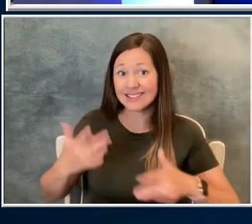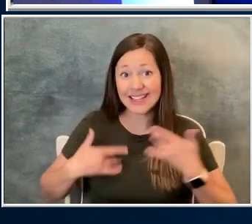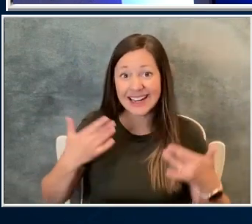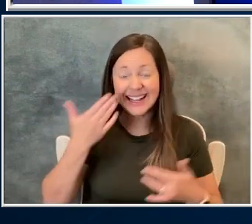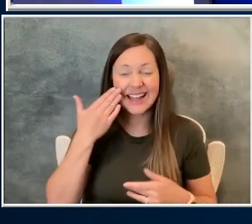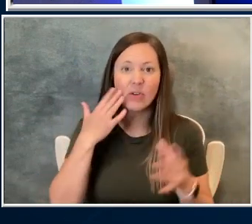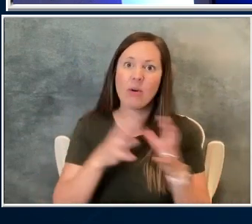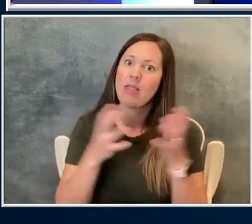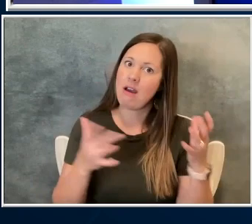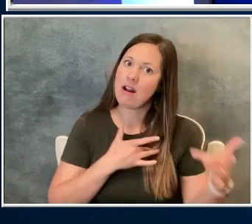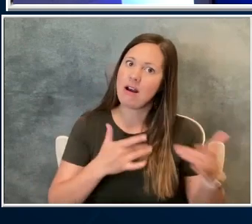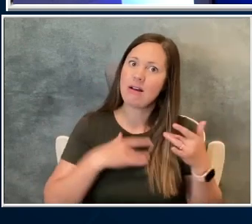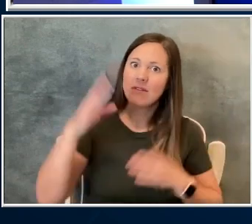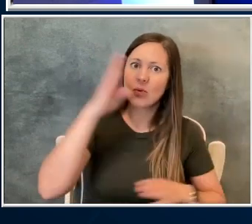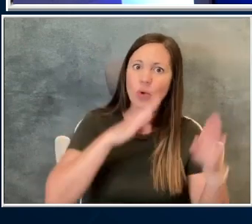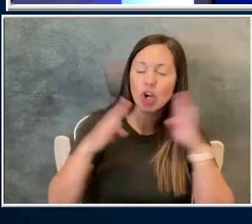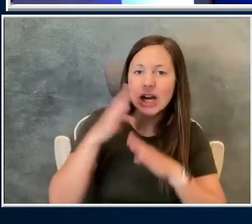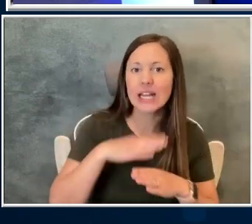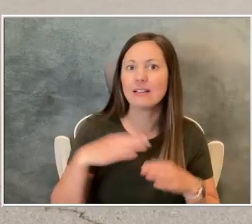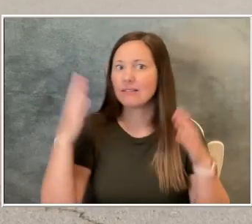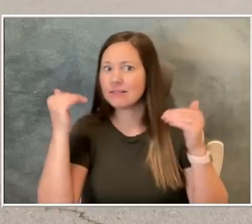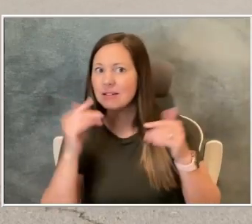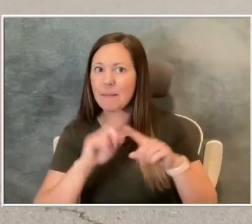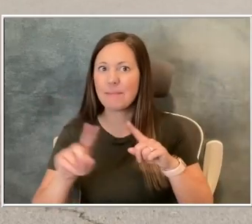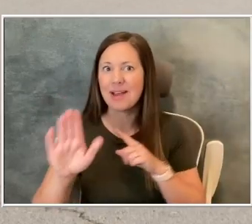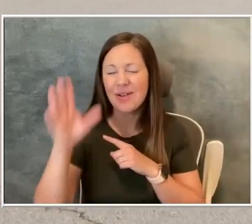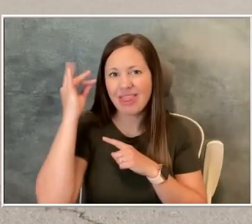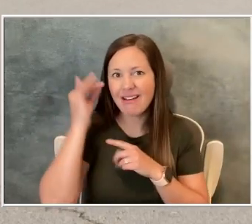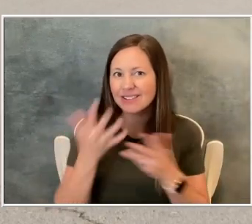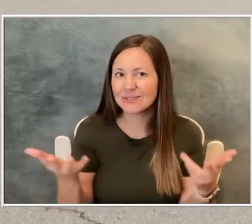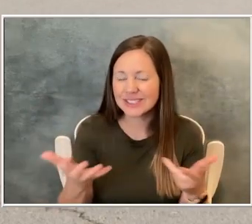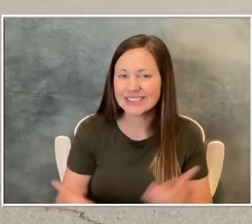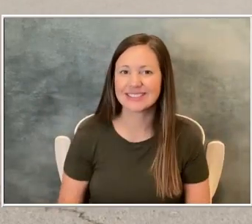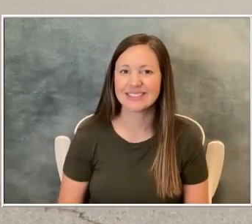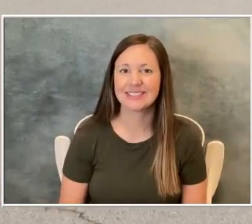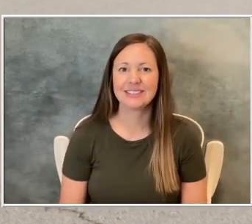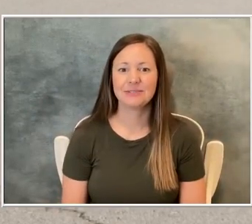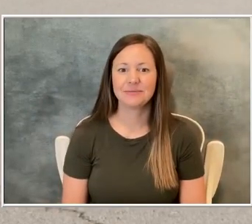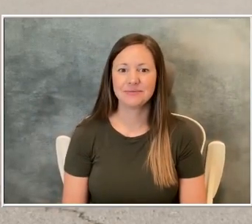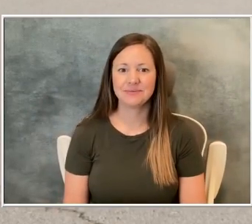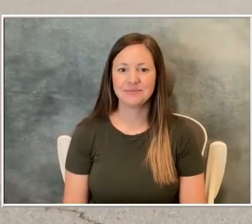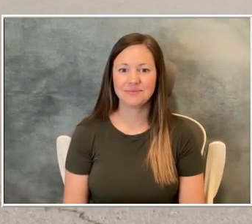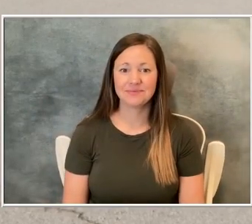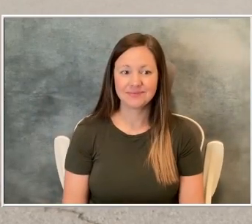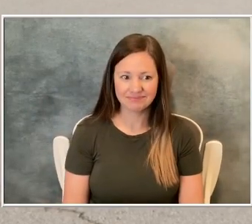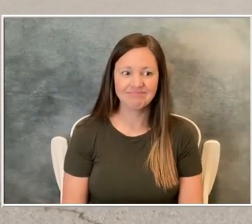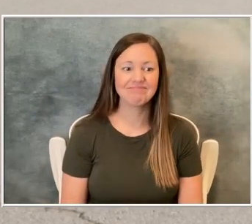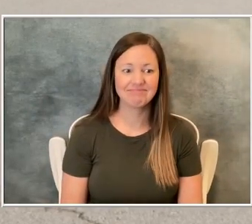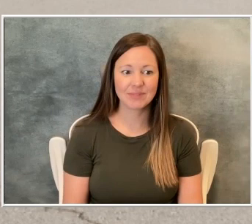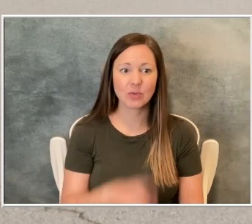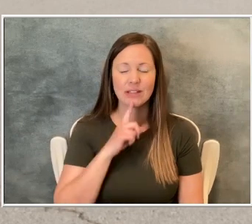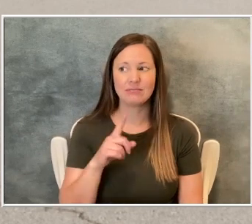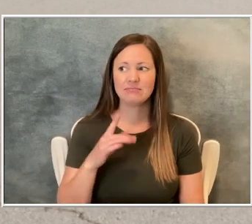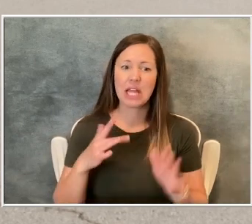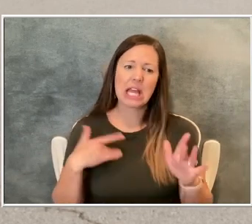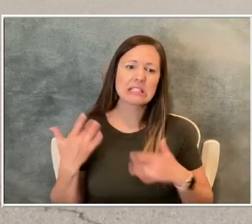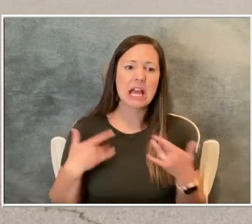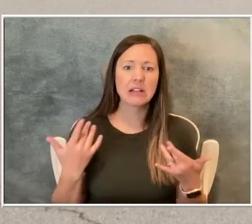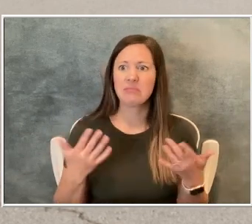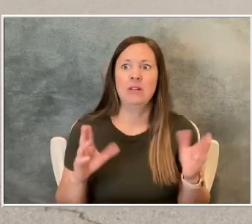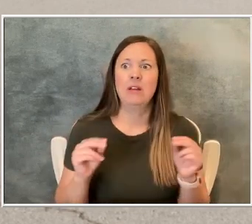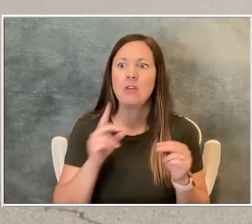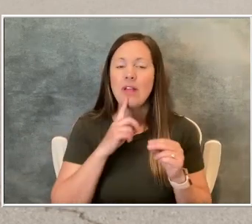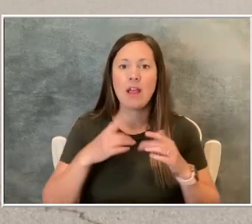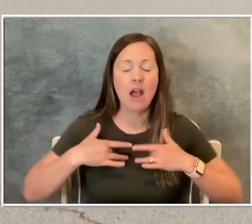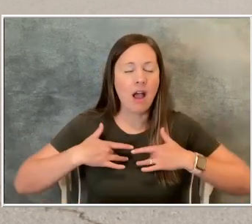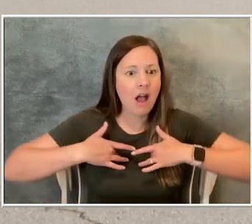and anticipation, but what are the thoughts? I would say exciting is an understatement. I'm overjoyed with where we're